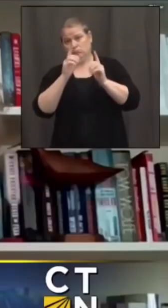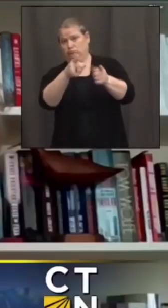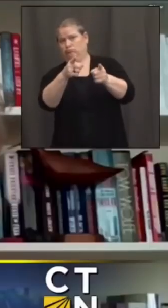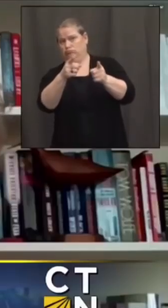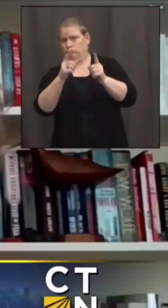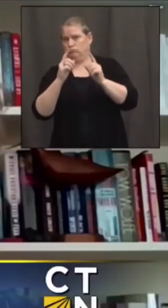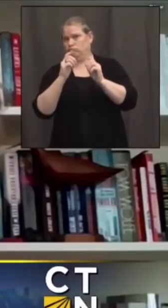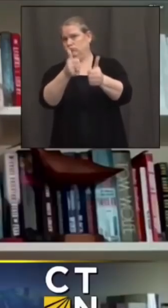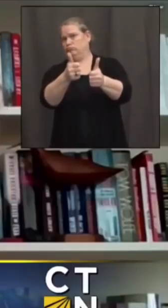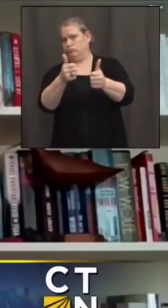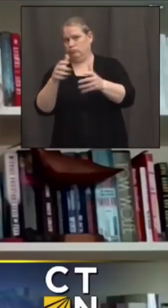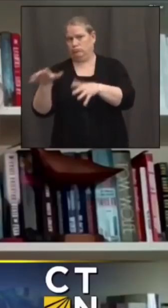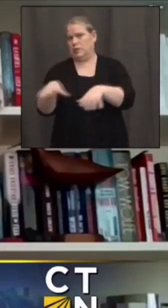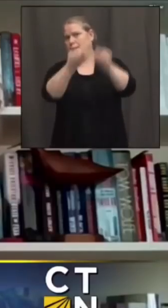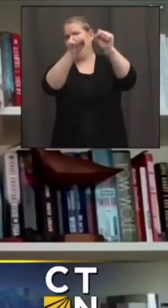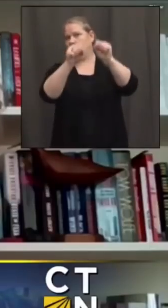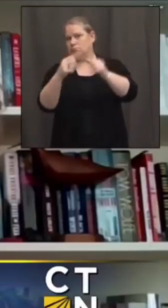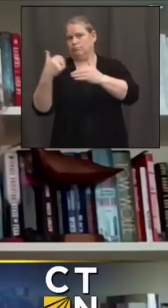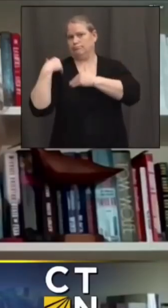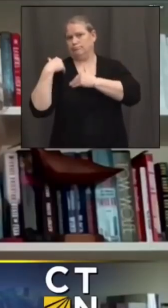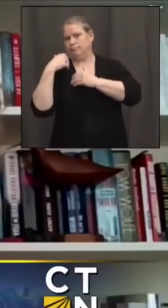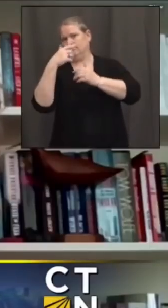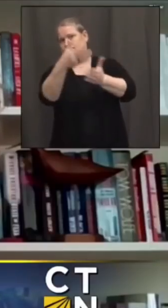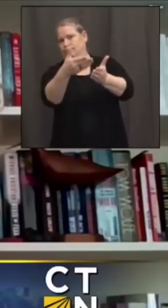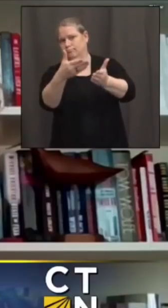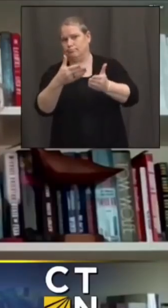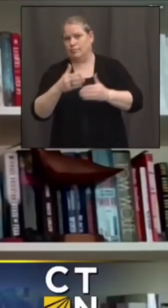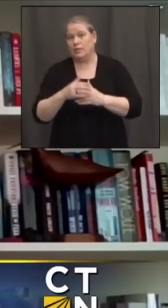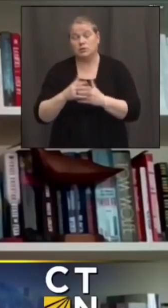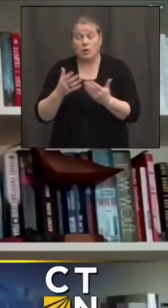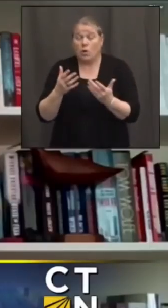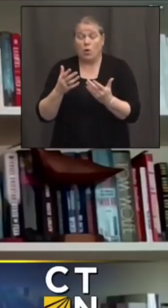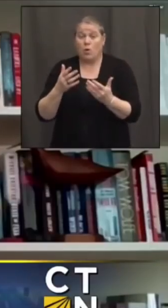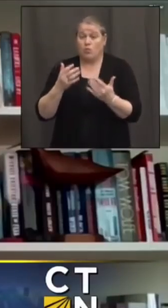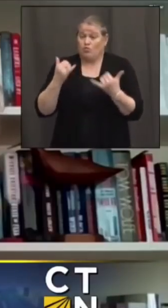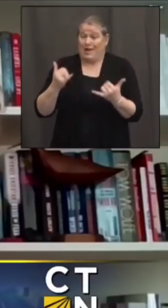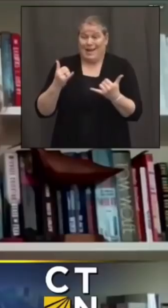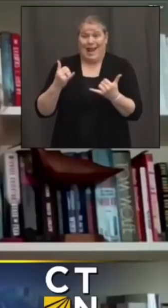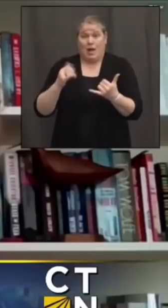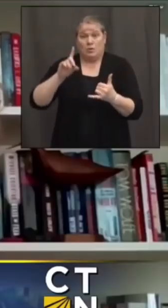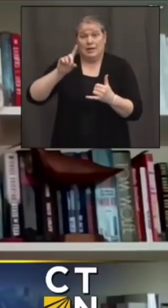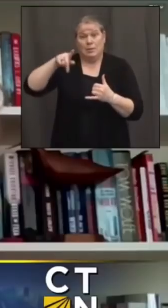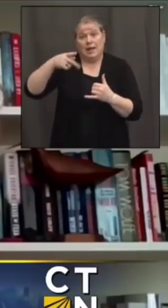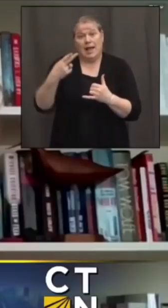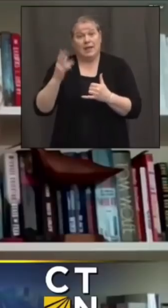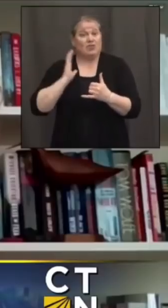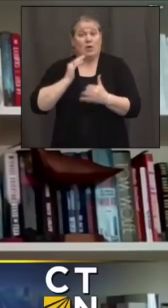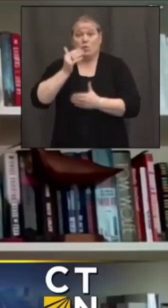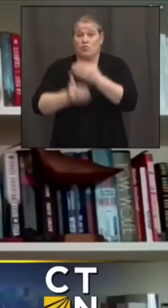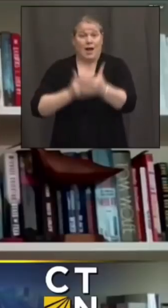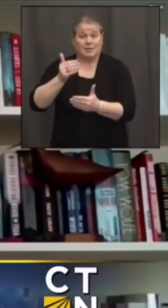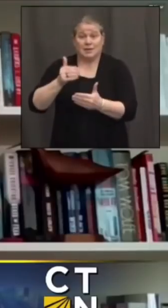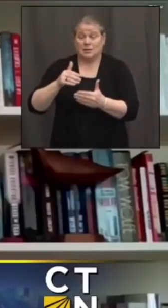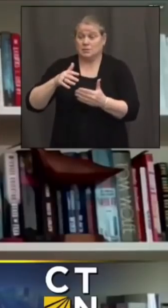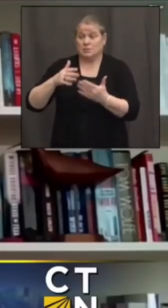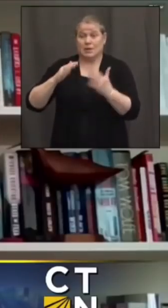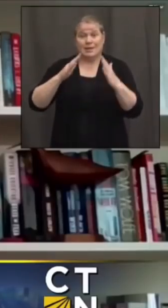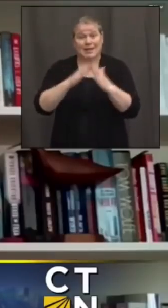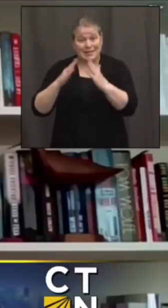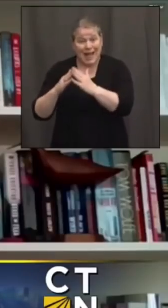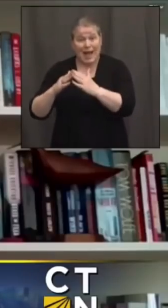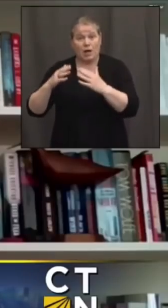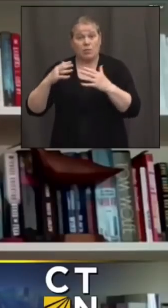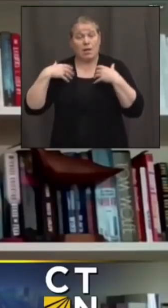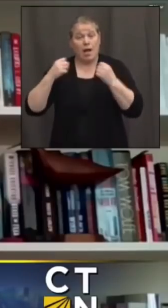our process at DPH has been to work with the local health departments. We are in daily contact with them. We have a regular